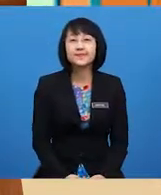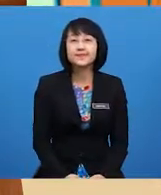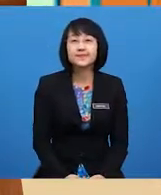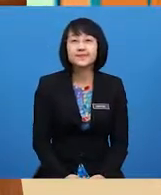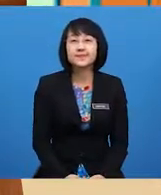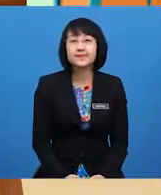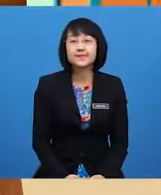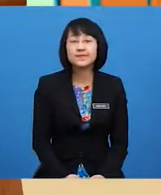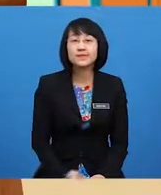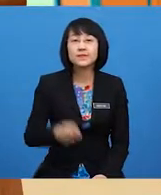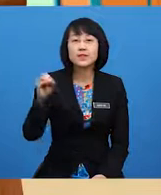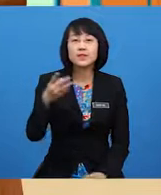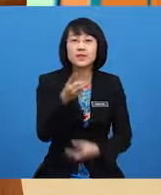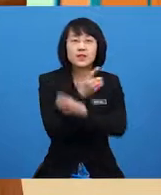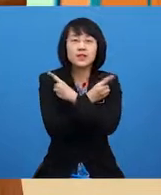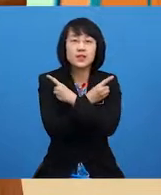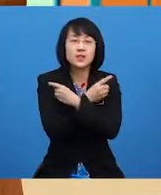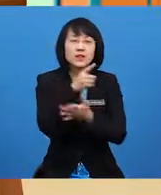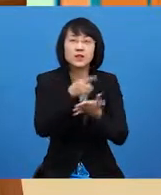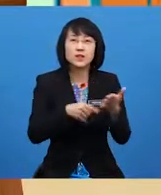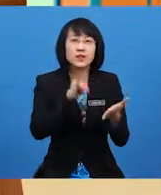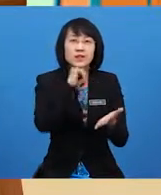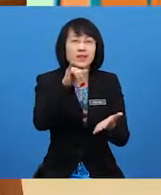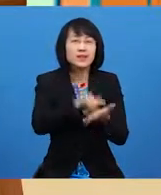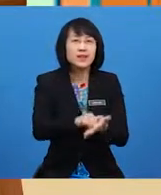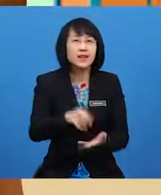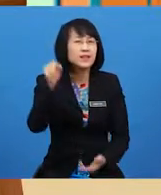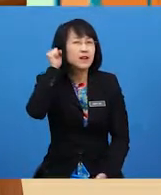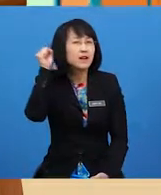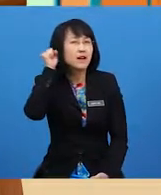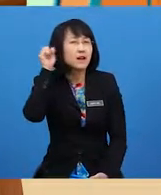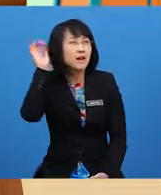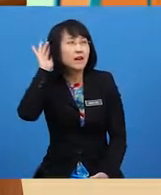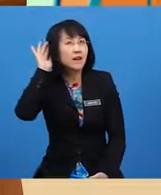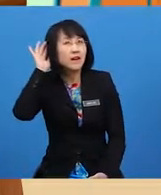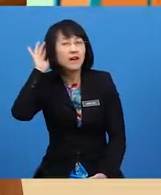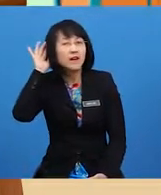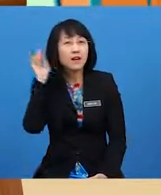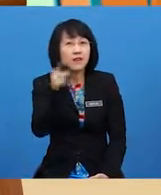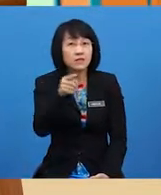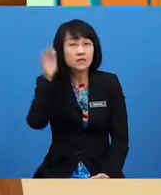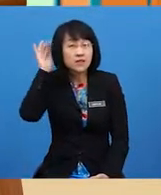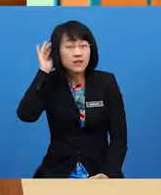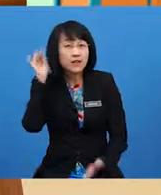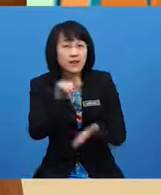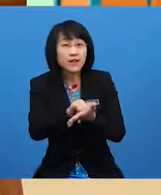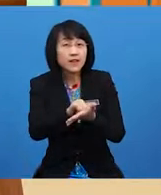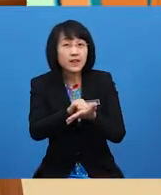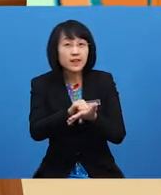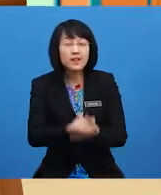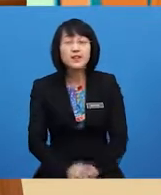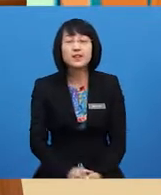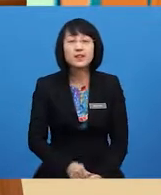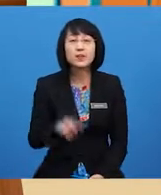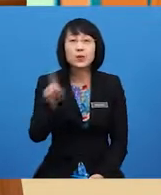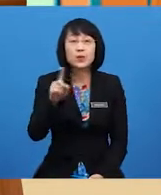Ooh. Oh dear, what is that sound? Oh, did you hear that? Where is that